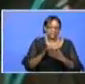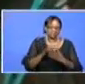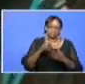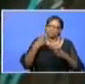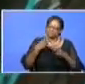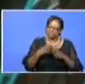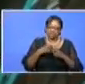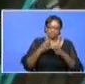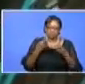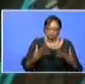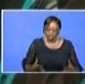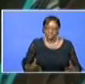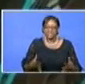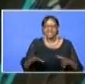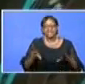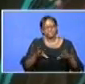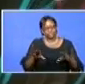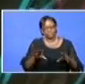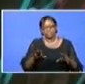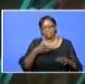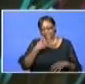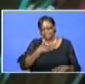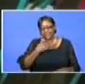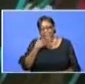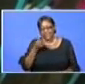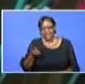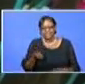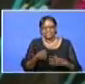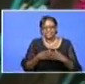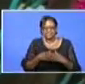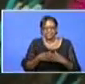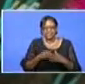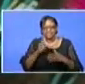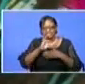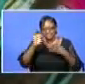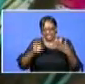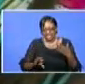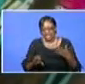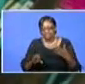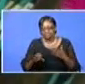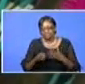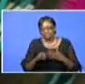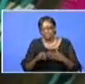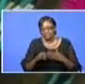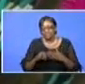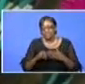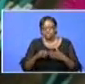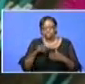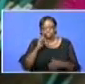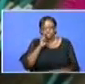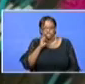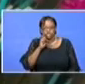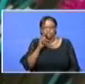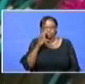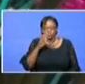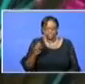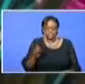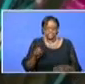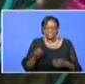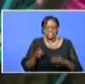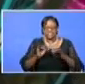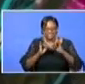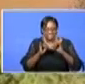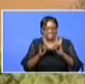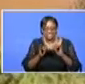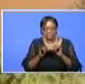know, I did the very best I could. It was hard for me to find my rhythm in the end. And the girl, she was able to be a little bit more consistent